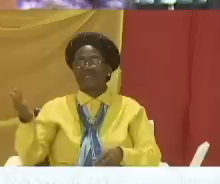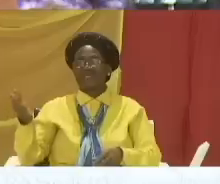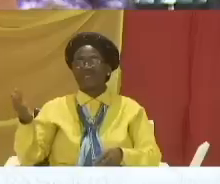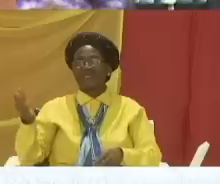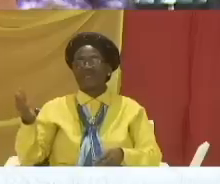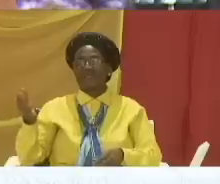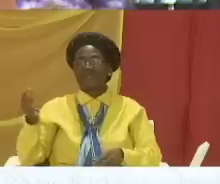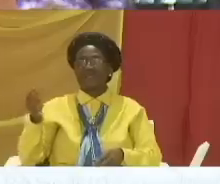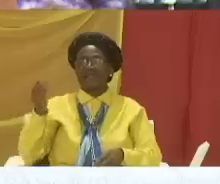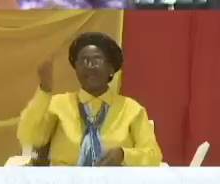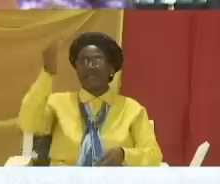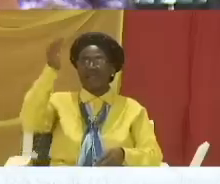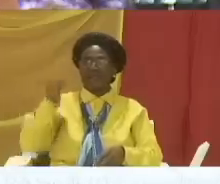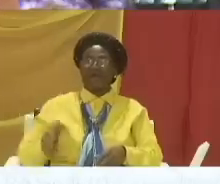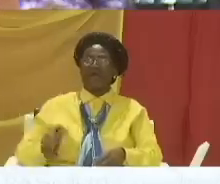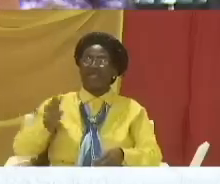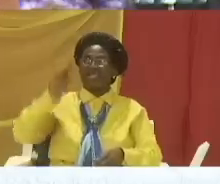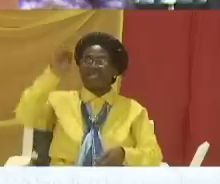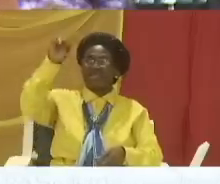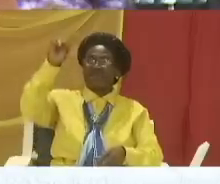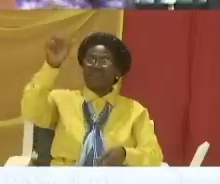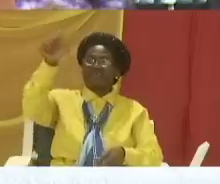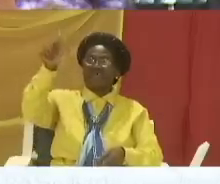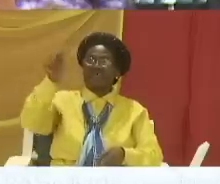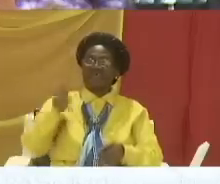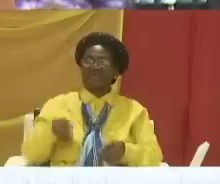by himself tonight.